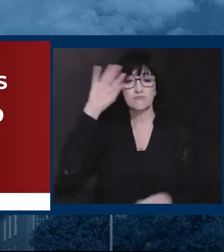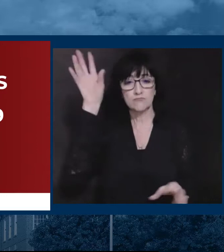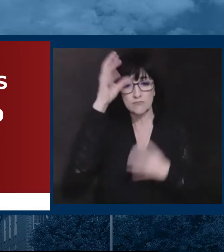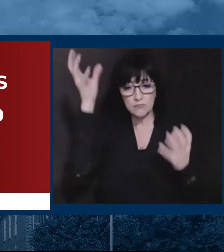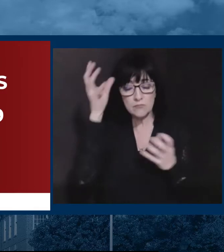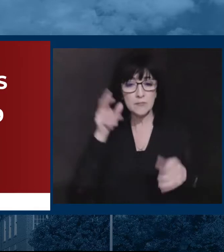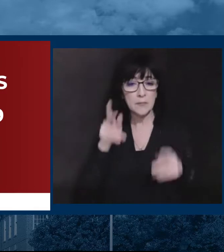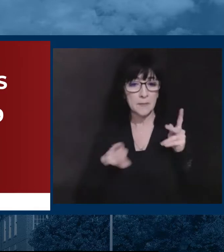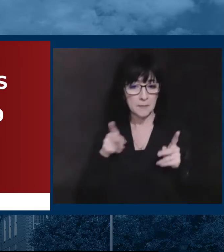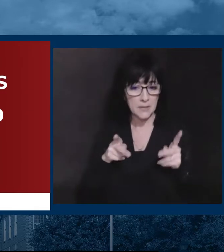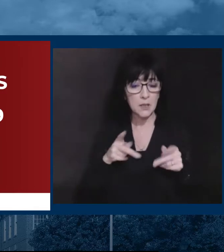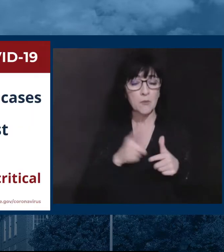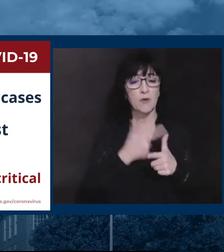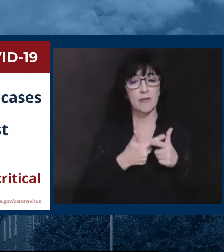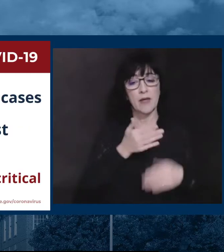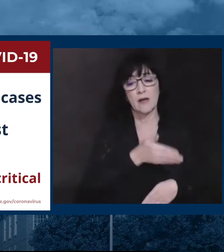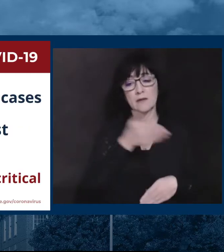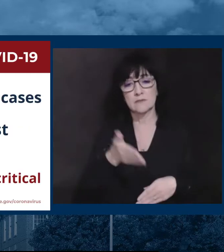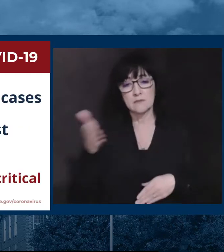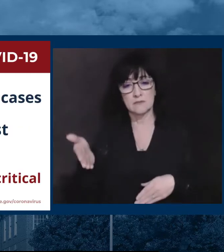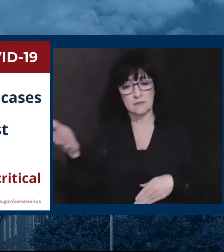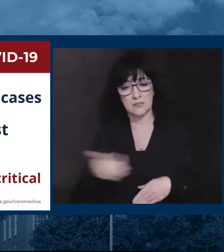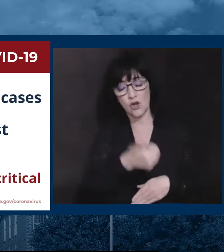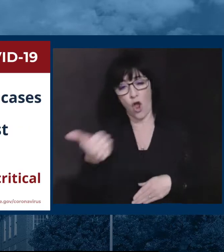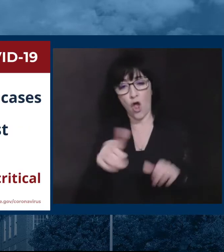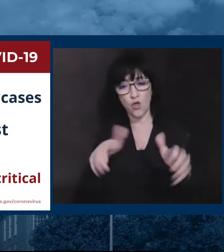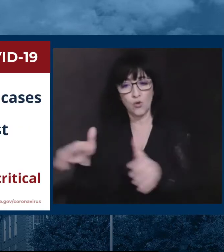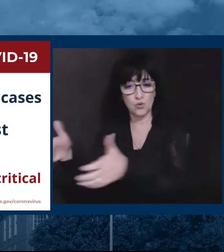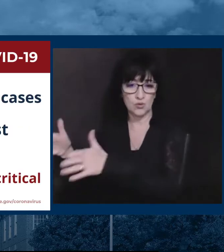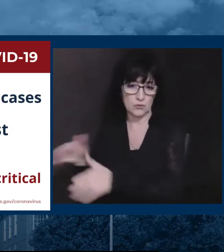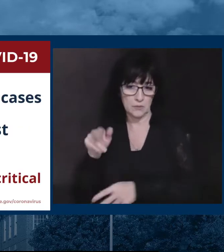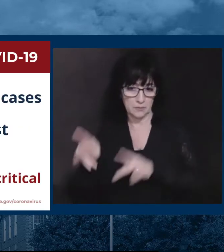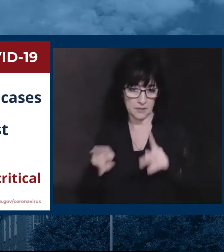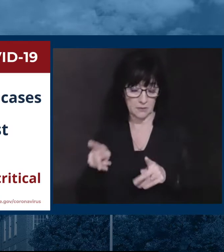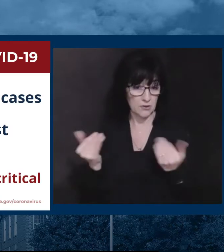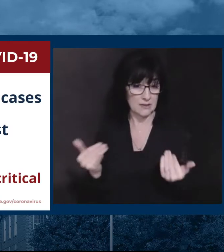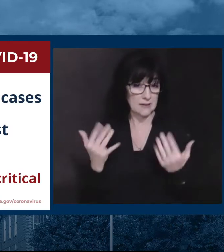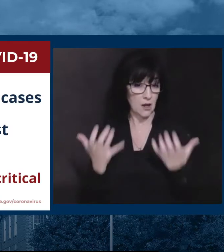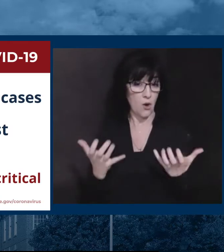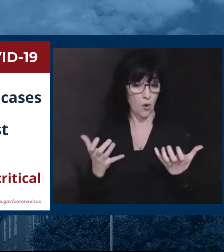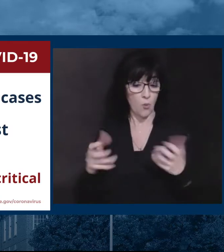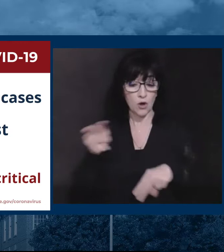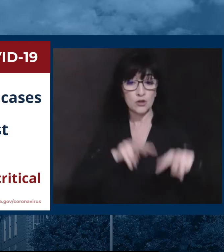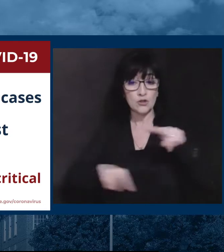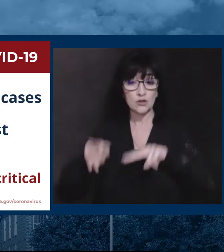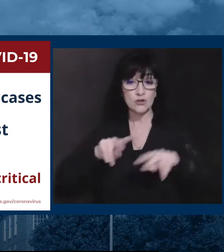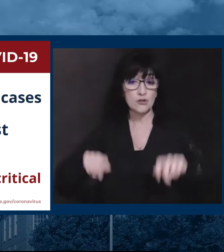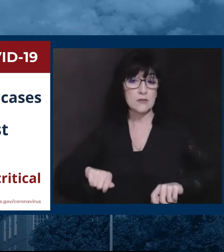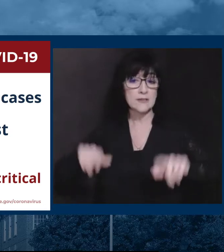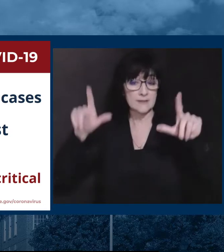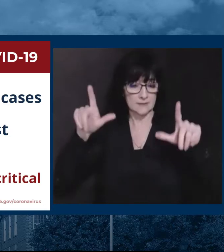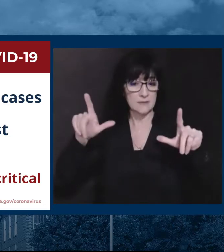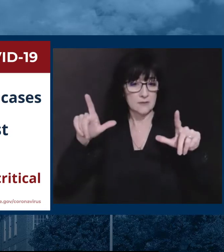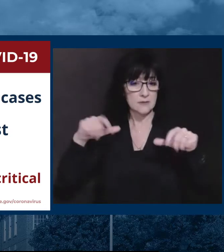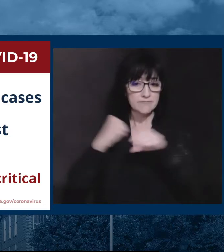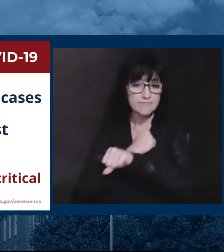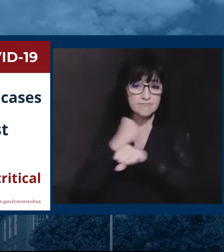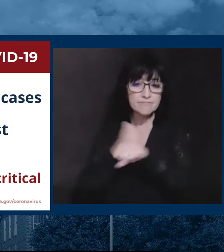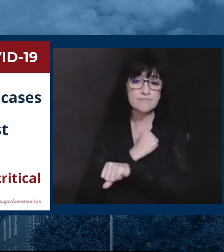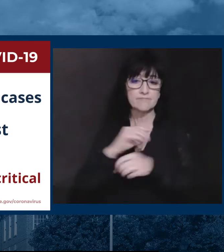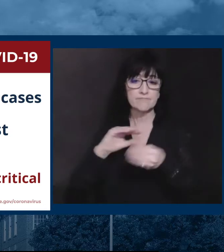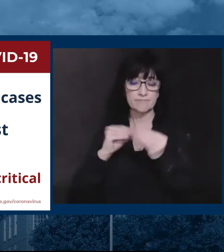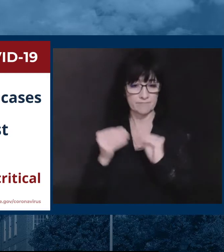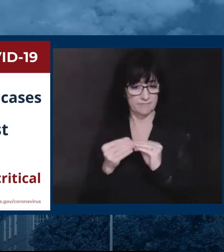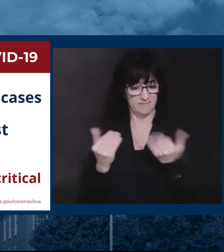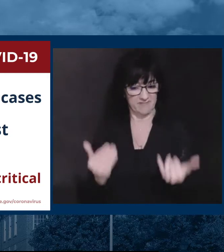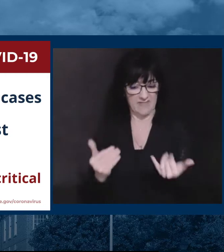So let's take a look at the data. Already now we're looking at over 60,000 total positive